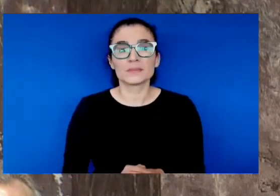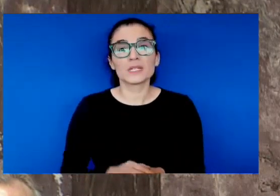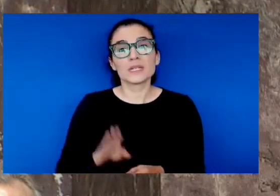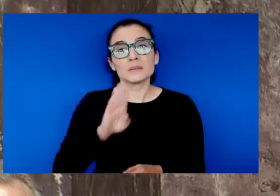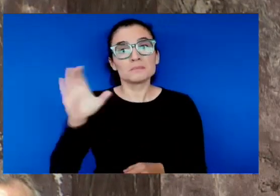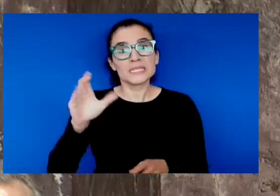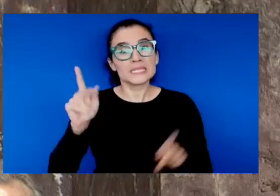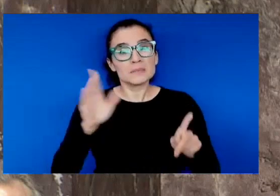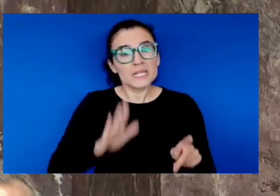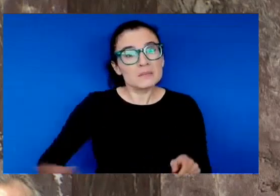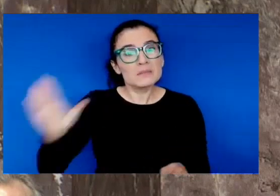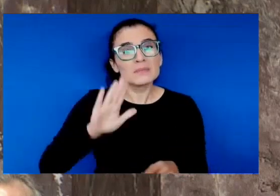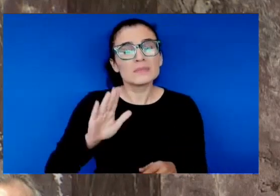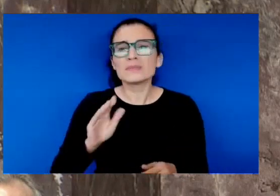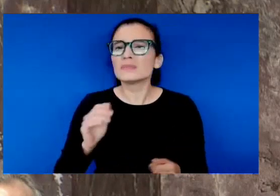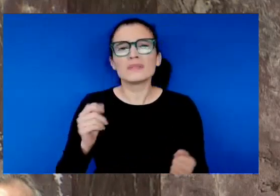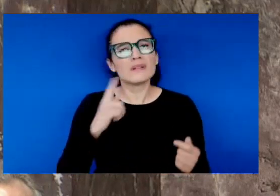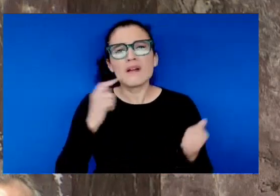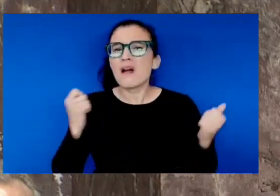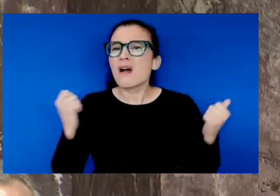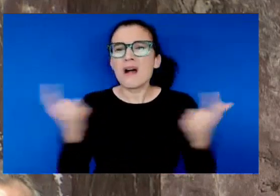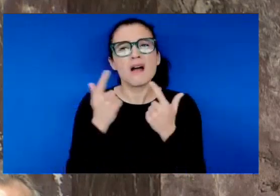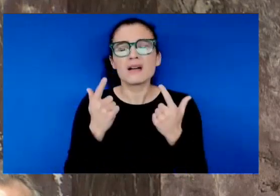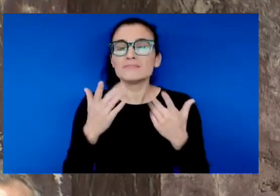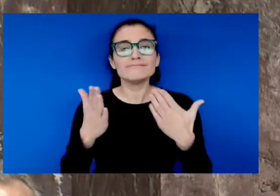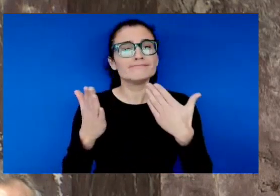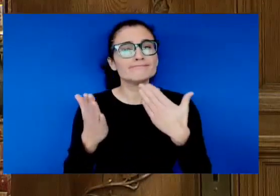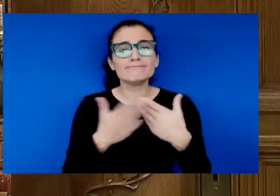they believe, or no matter who they love.